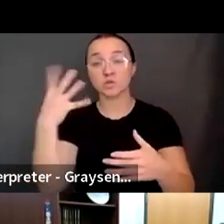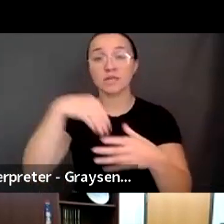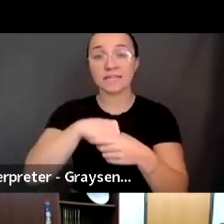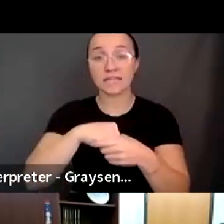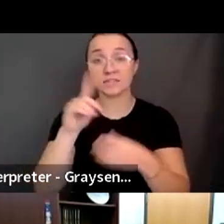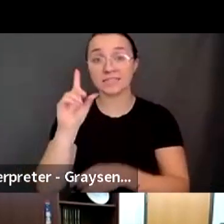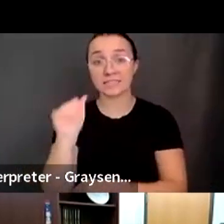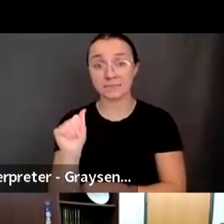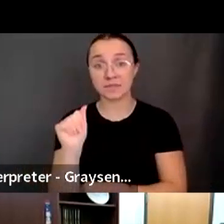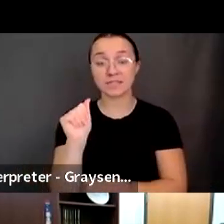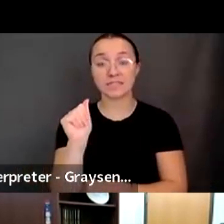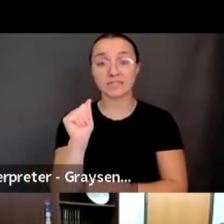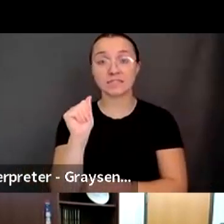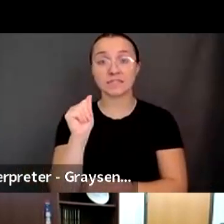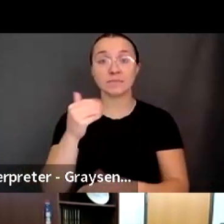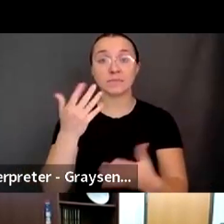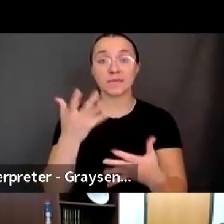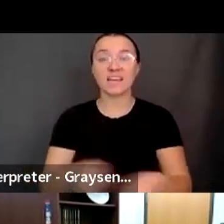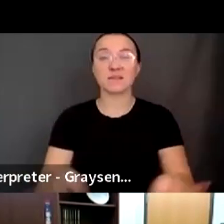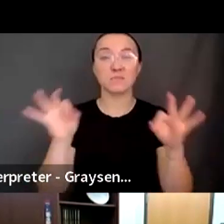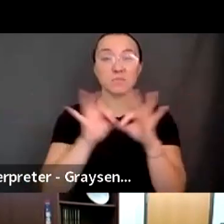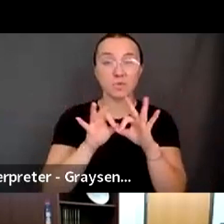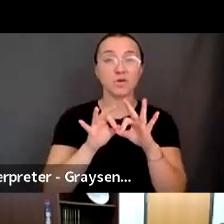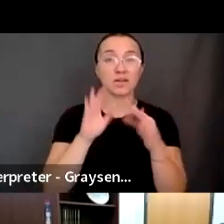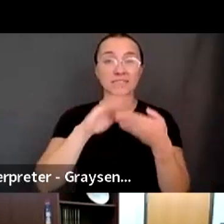key city leadership posts?